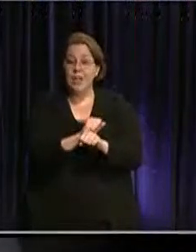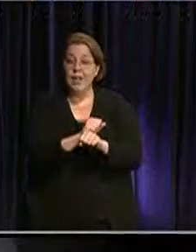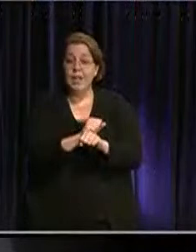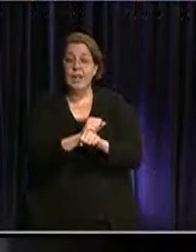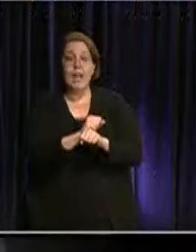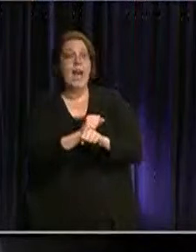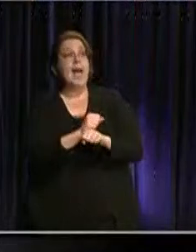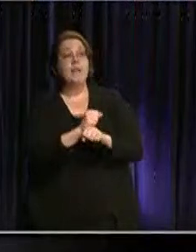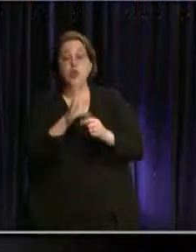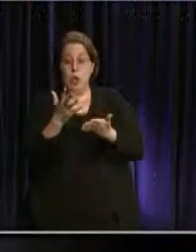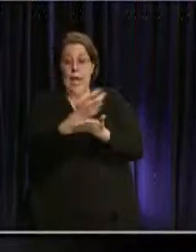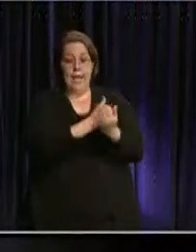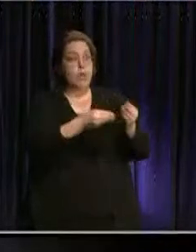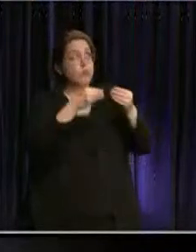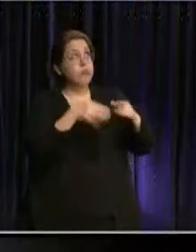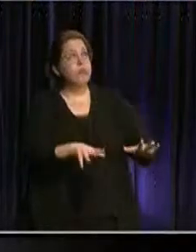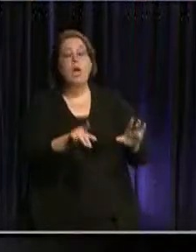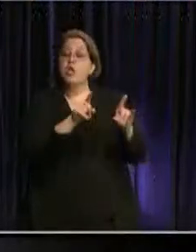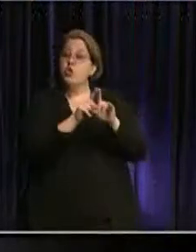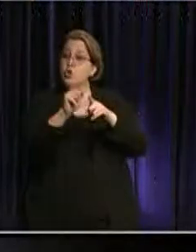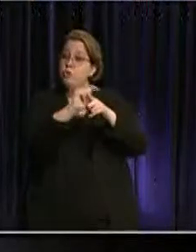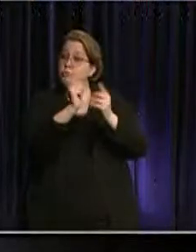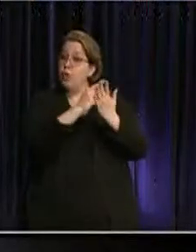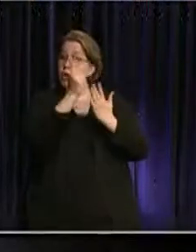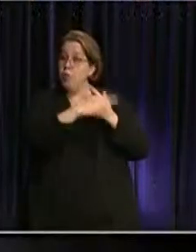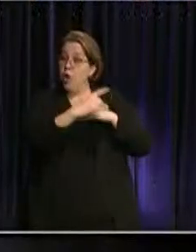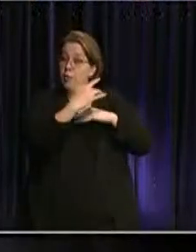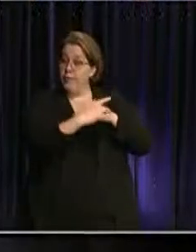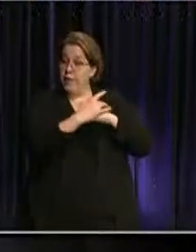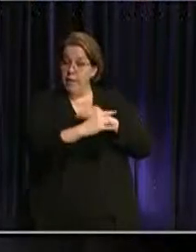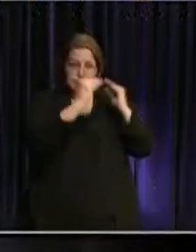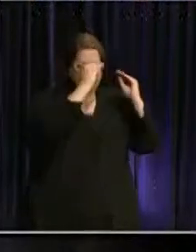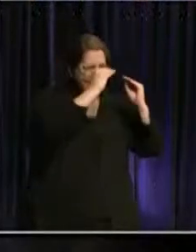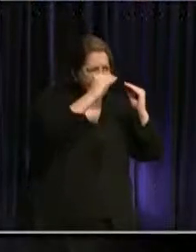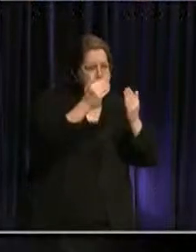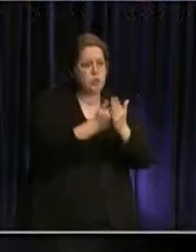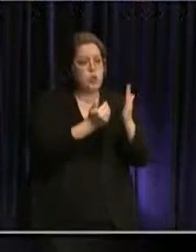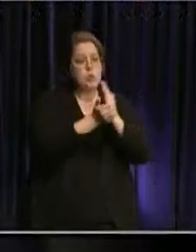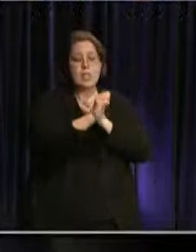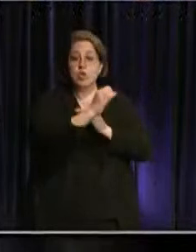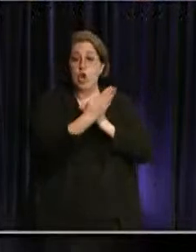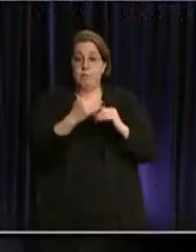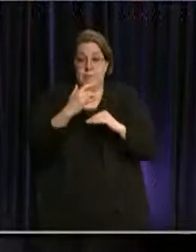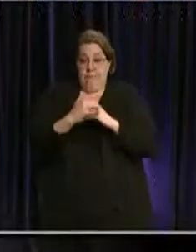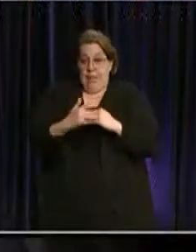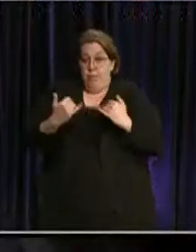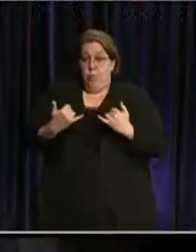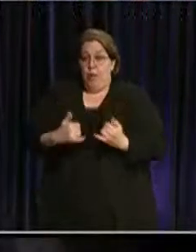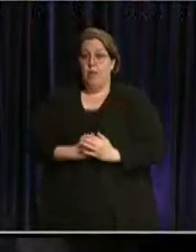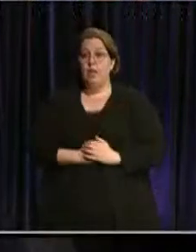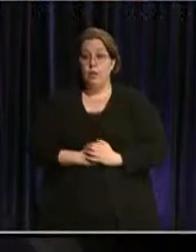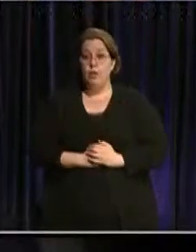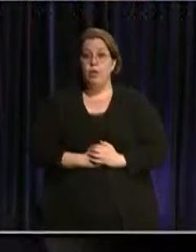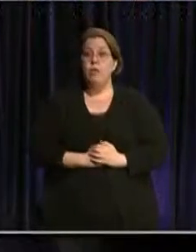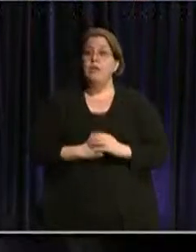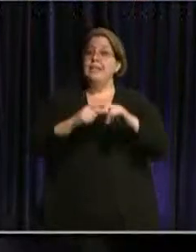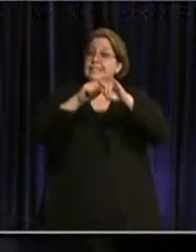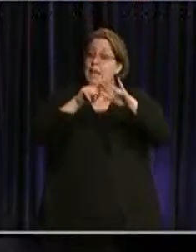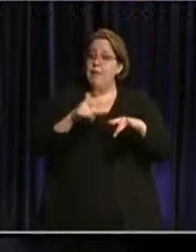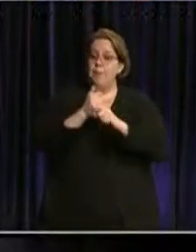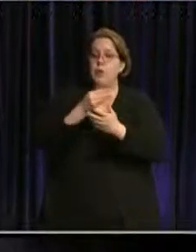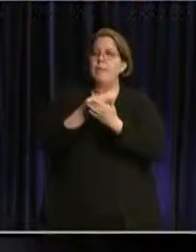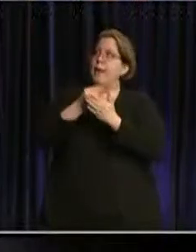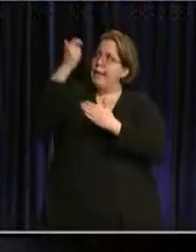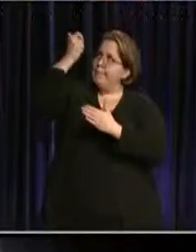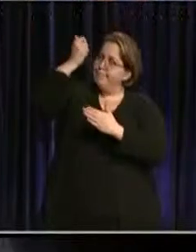and a loss of income, there is also a training program that is training people for jobs that are available in our community today while you receive a stipend to